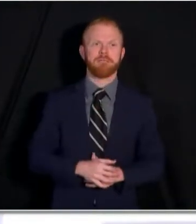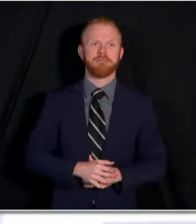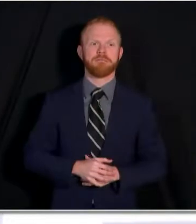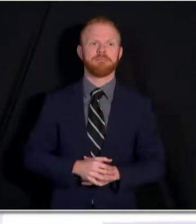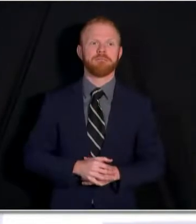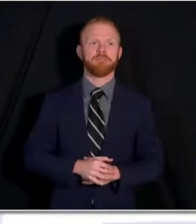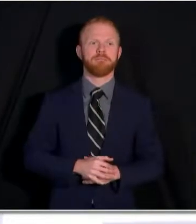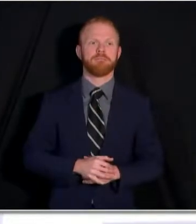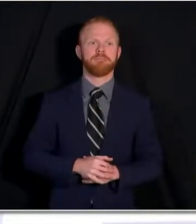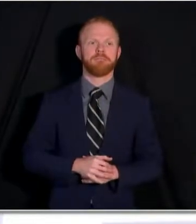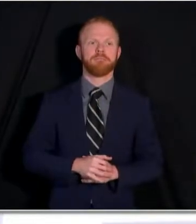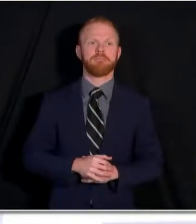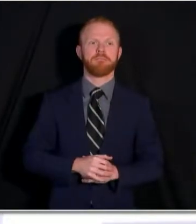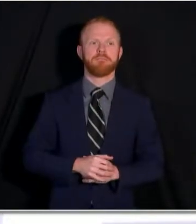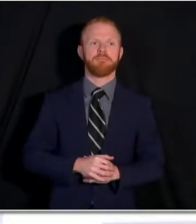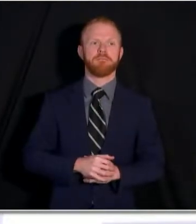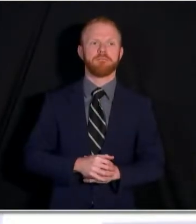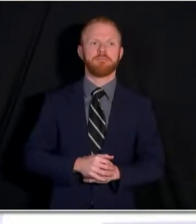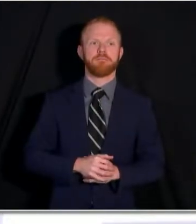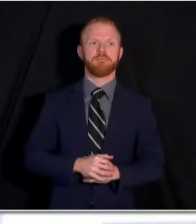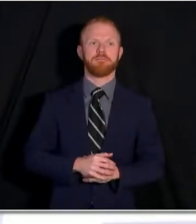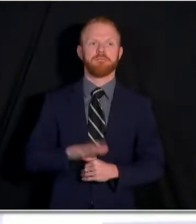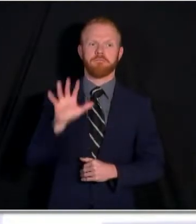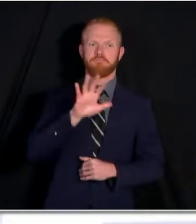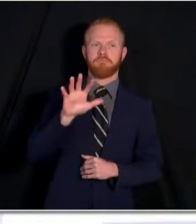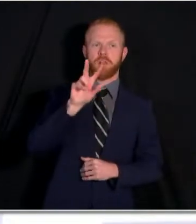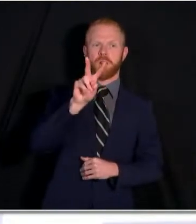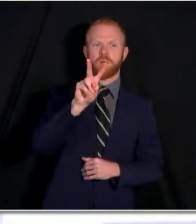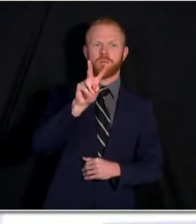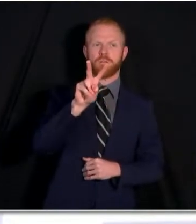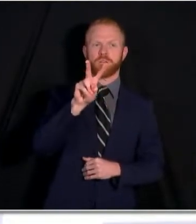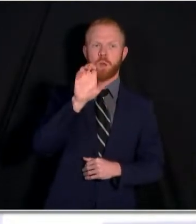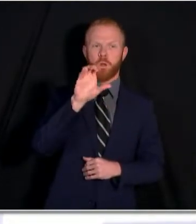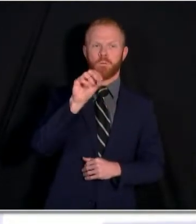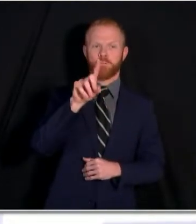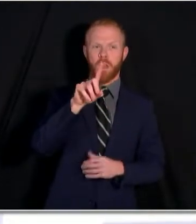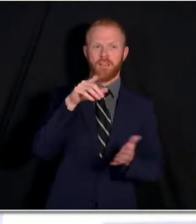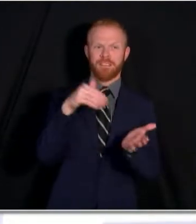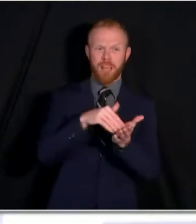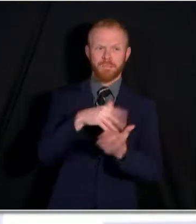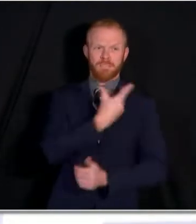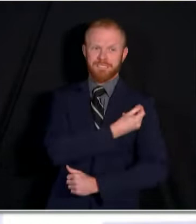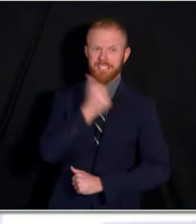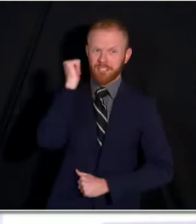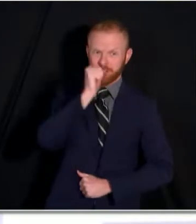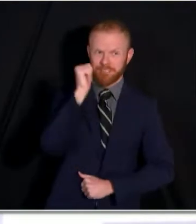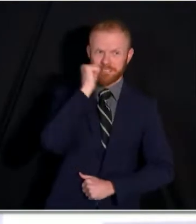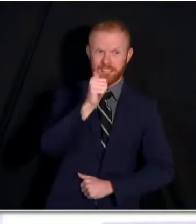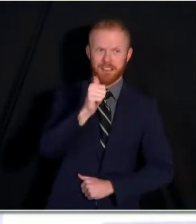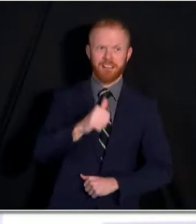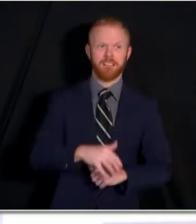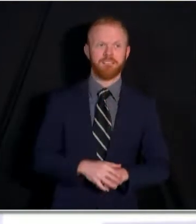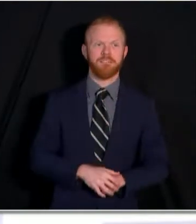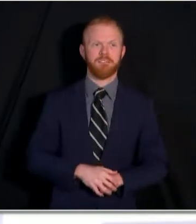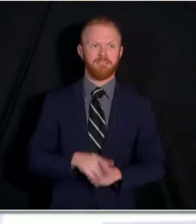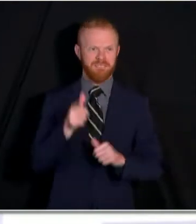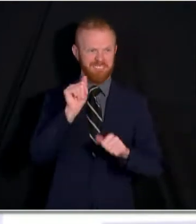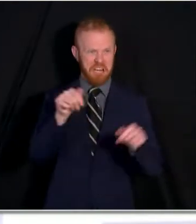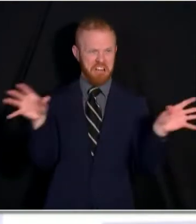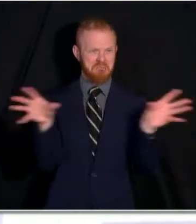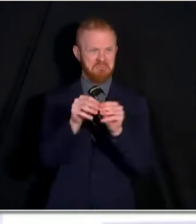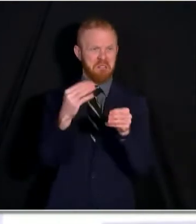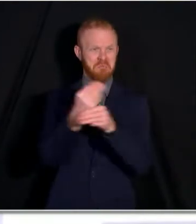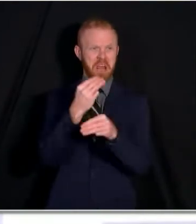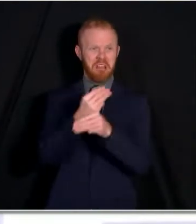of yesterday, averaging 201,000 doses a day. Do the math. Supply's the issue.